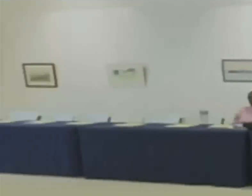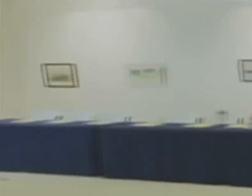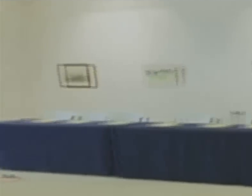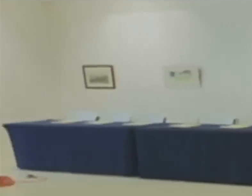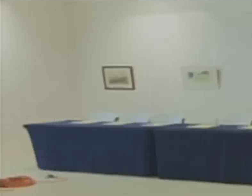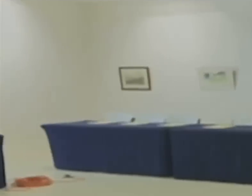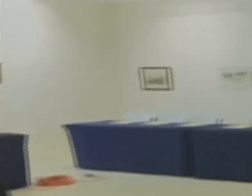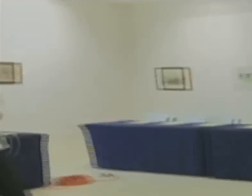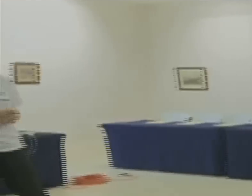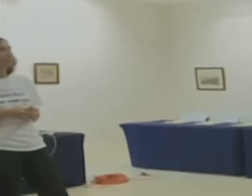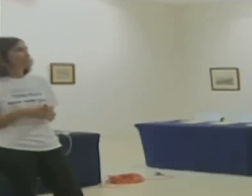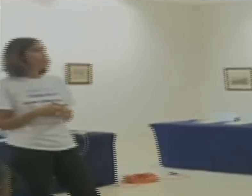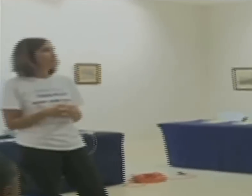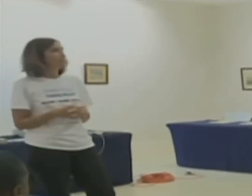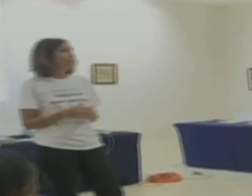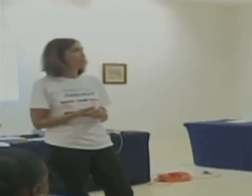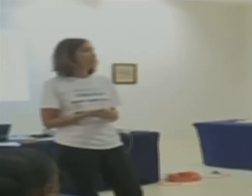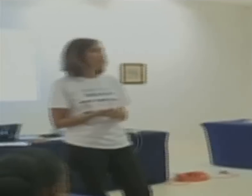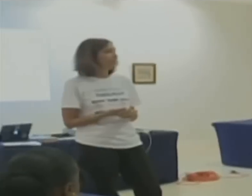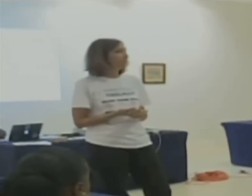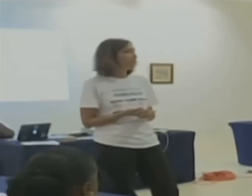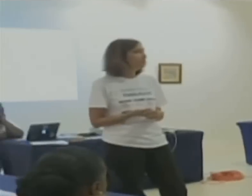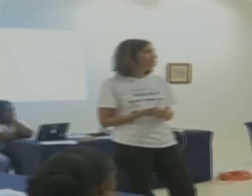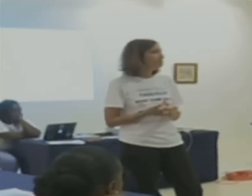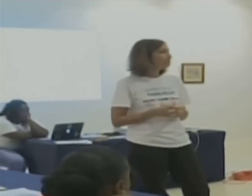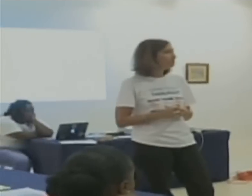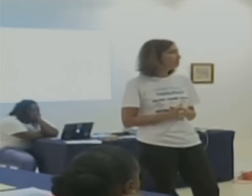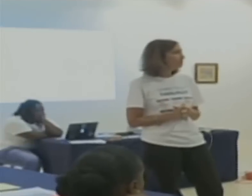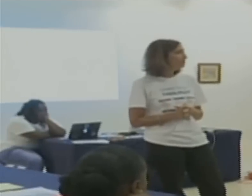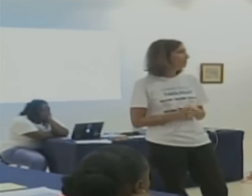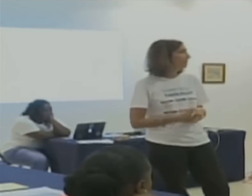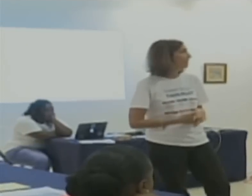2018. The workshop is in its third year in the Bahamas and is